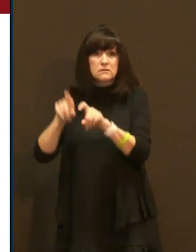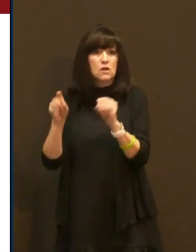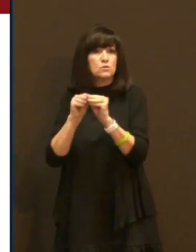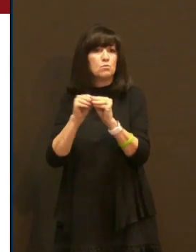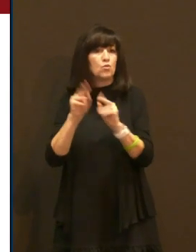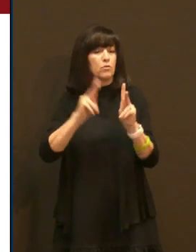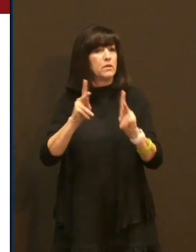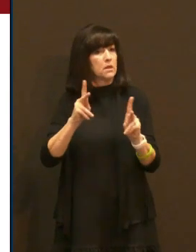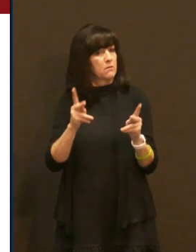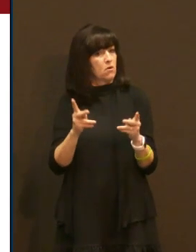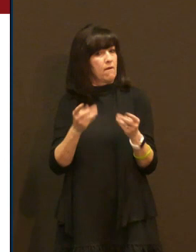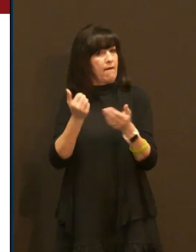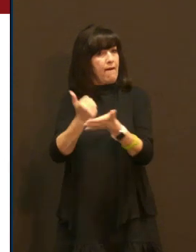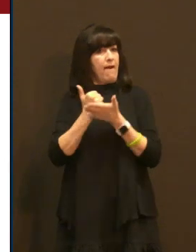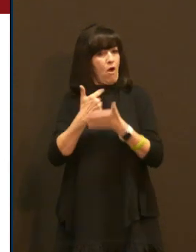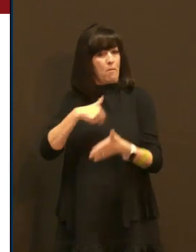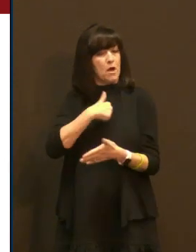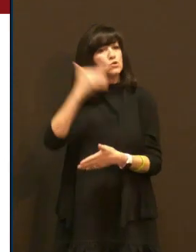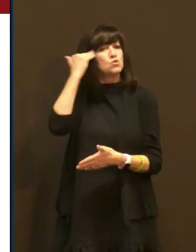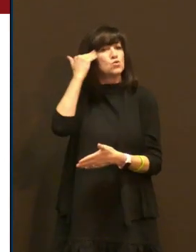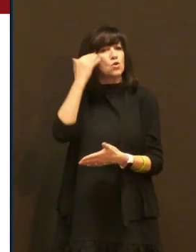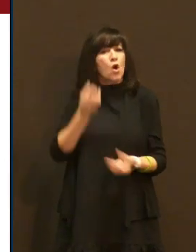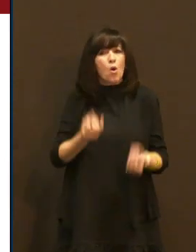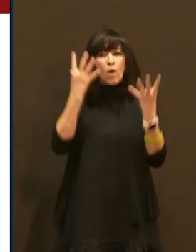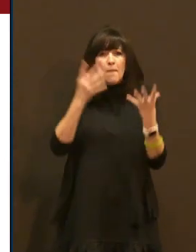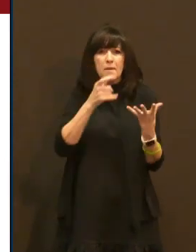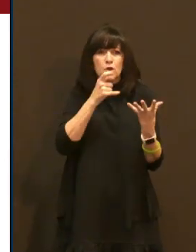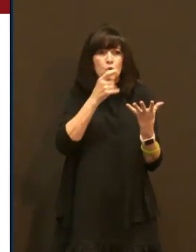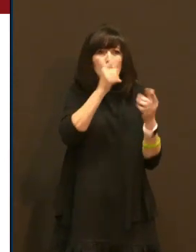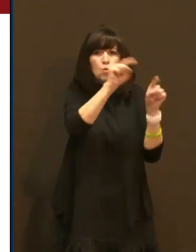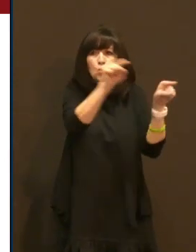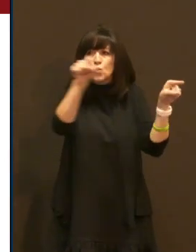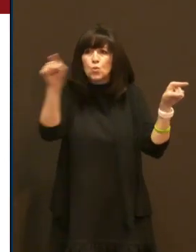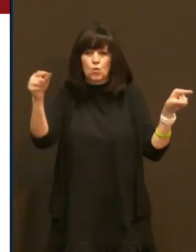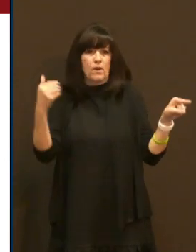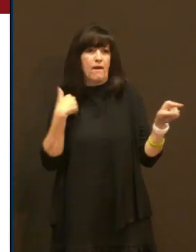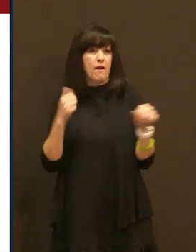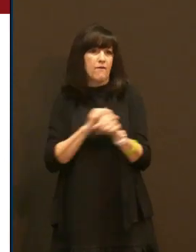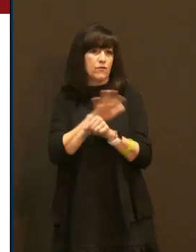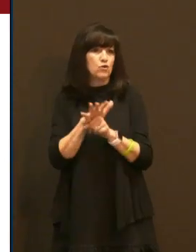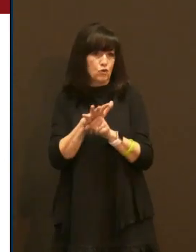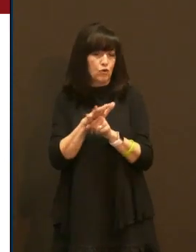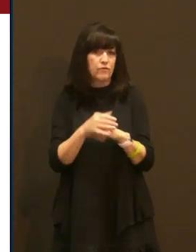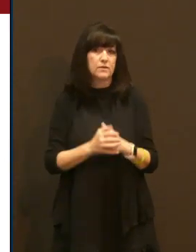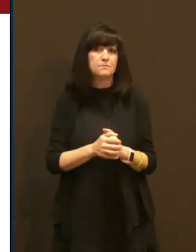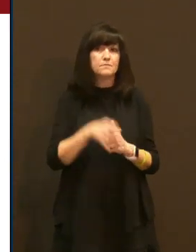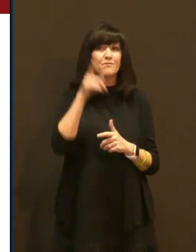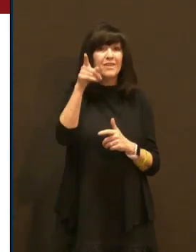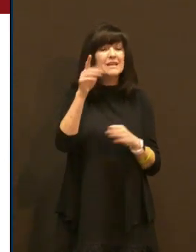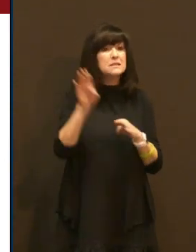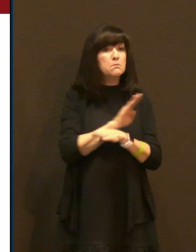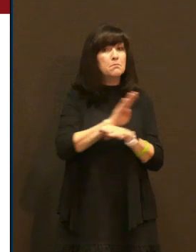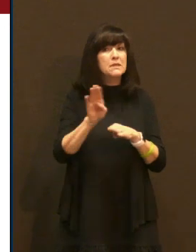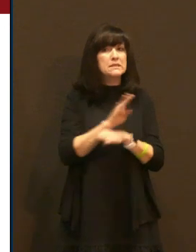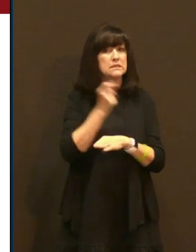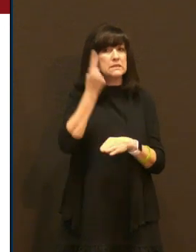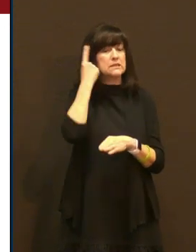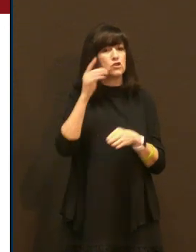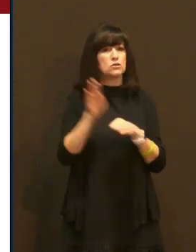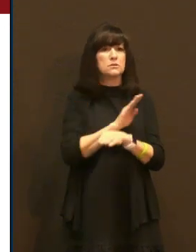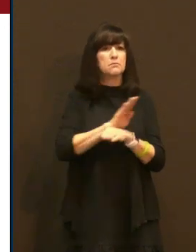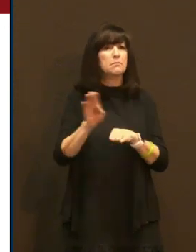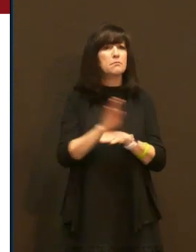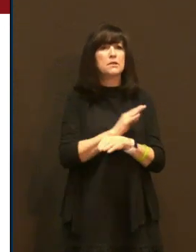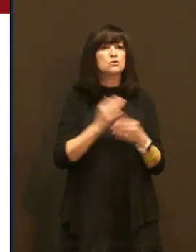us. Lastly, the business to business toolkit. So we understand as businesses go to prepare to reopen